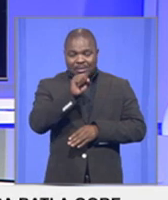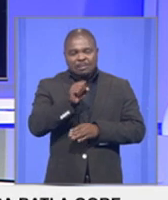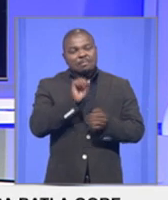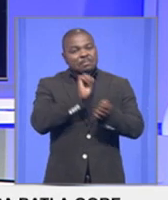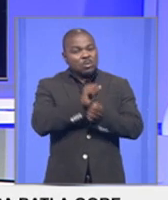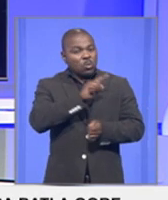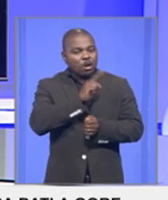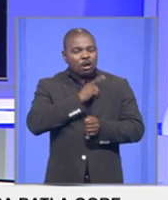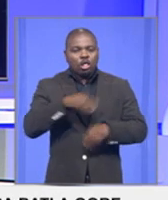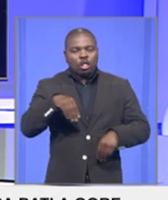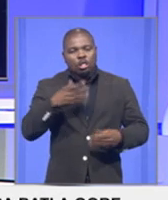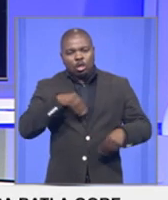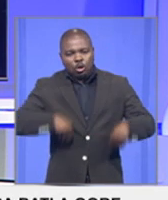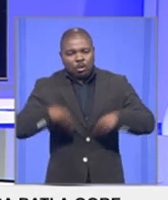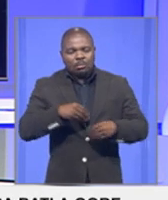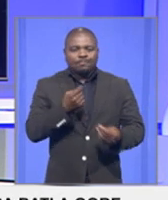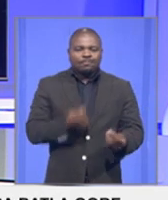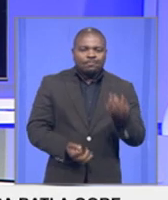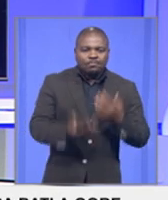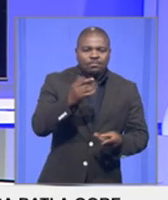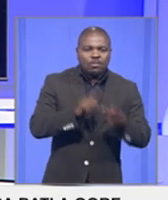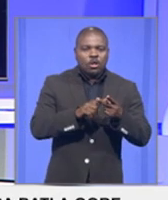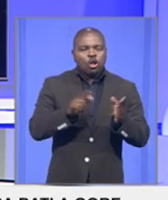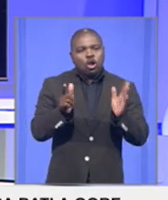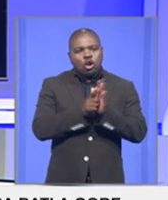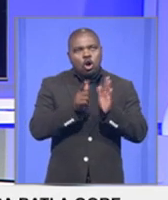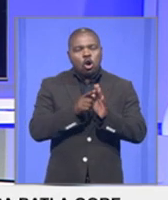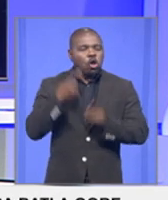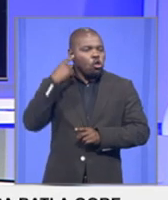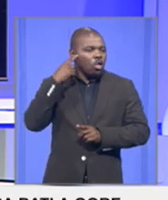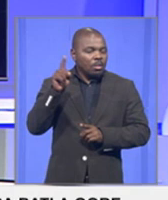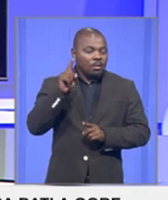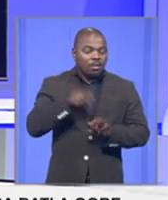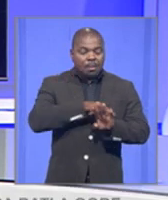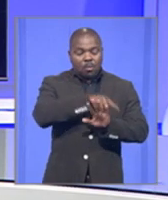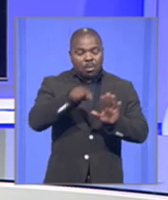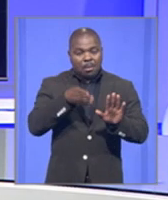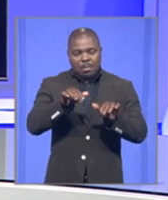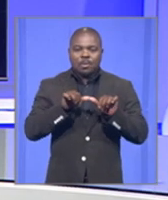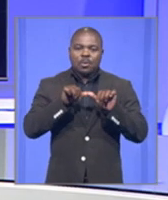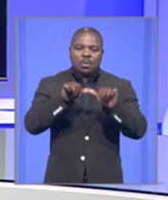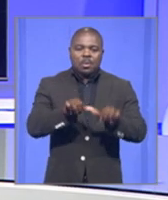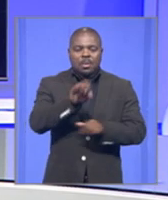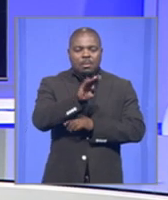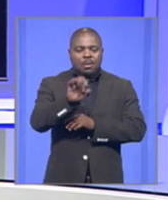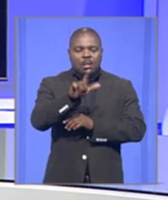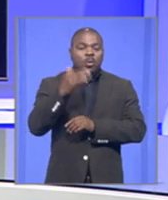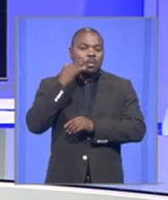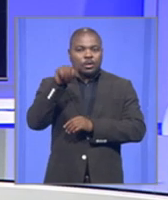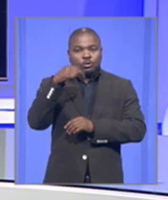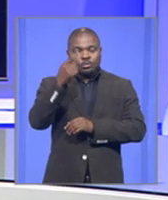balatofalediwang tsietso go fisa le go tlhaetsa molao matlho ba tlile go tswelela ka kopo ya bone ya Bailey ka la